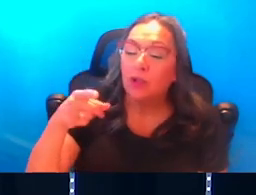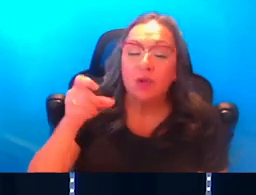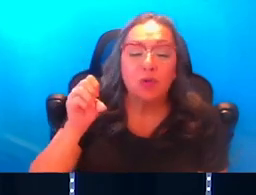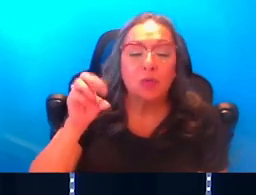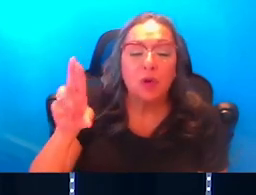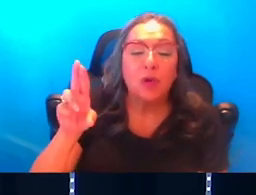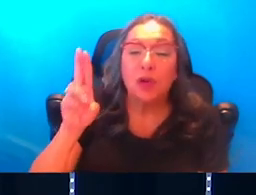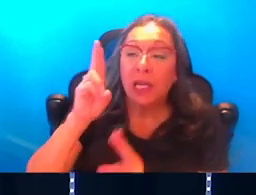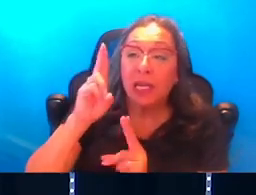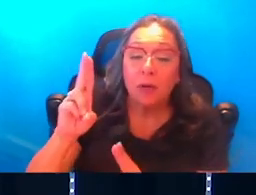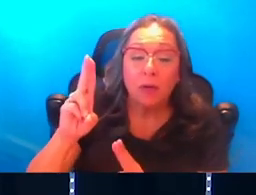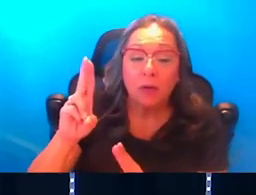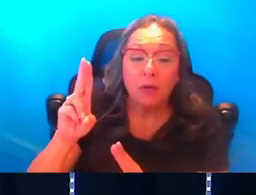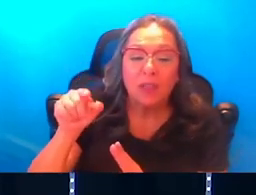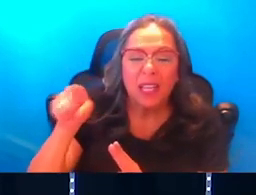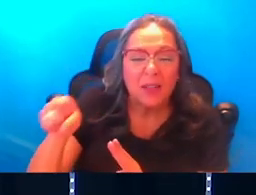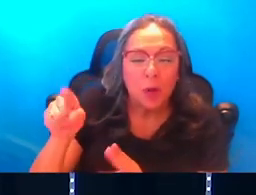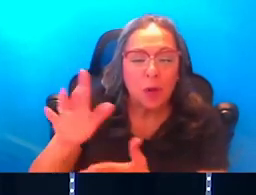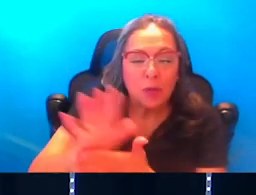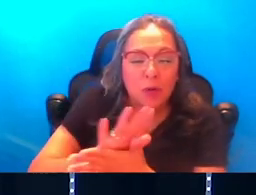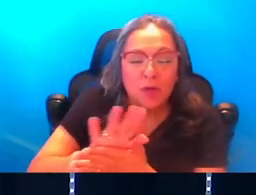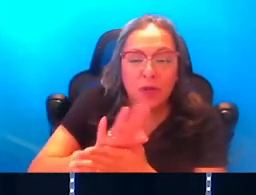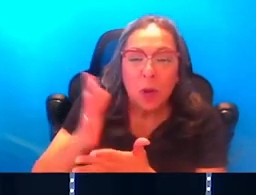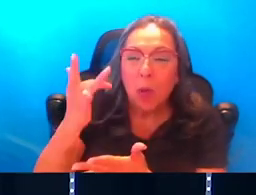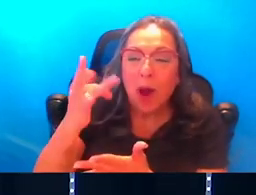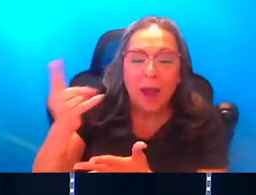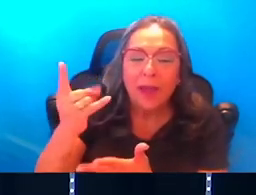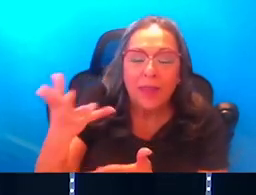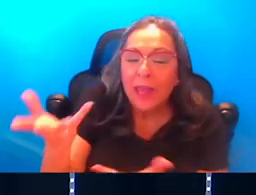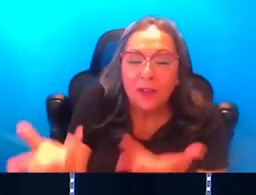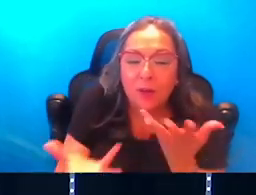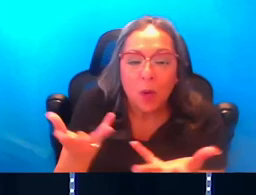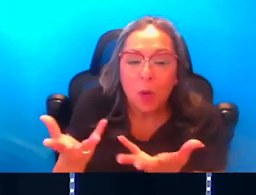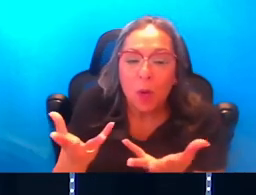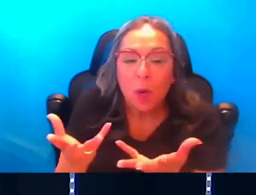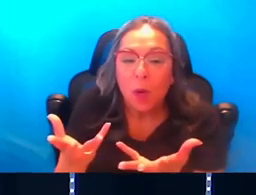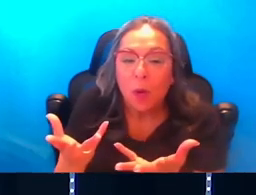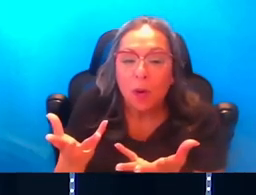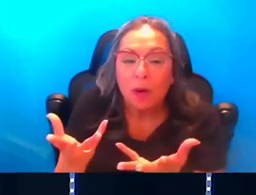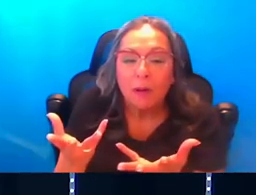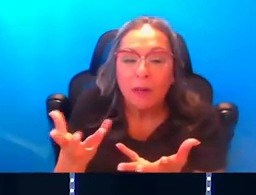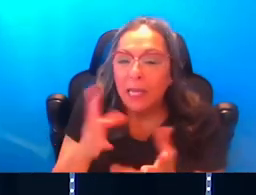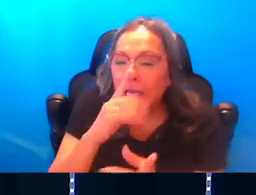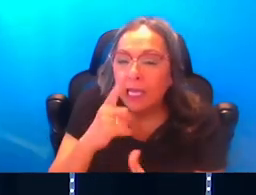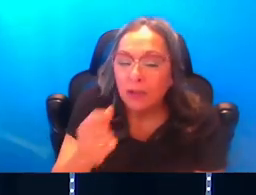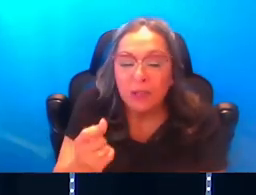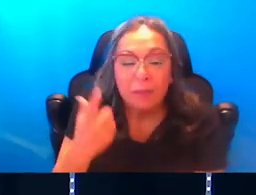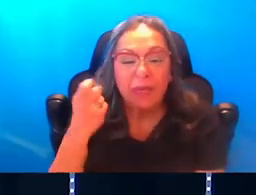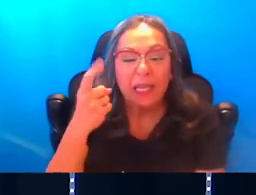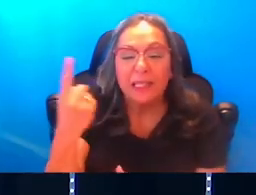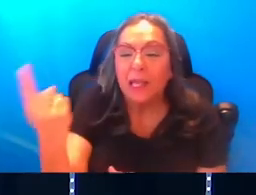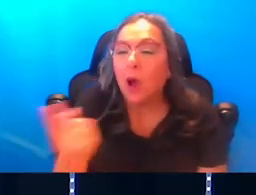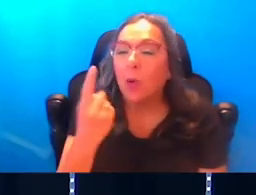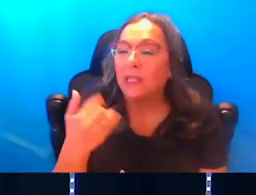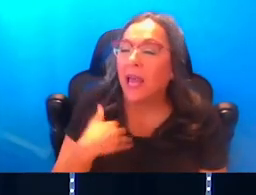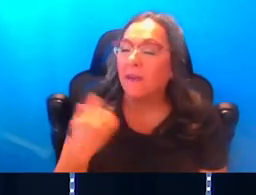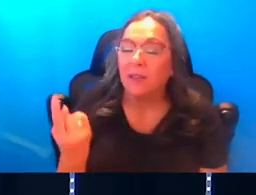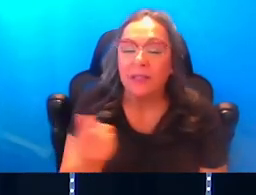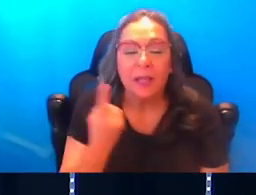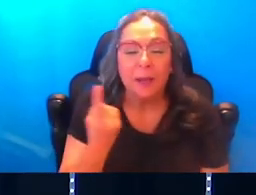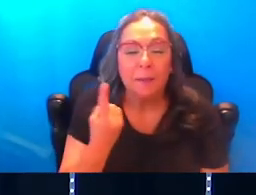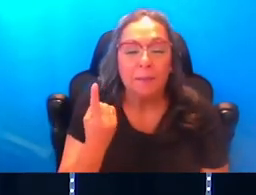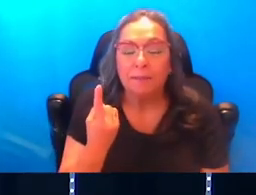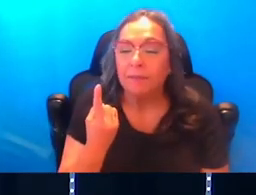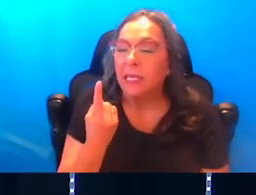it is there's always like a radioactive spider, right? There's always something like that, or a special room